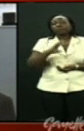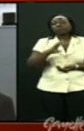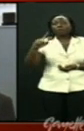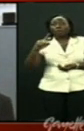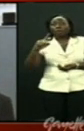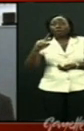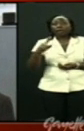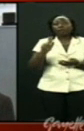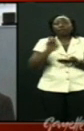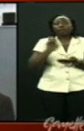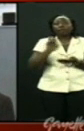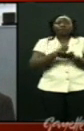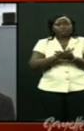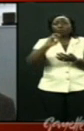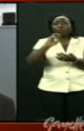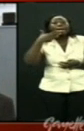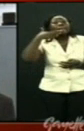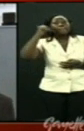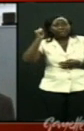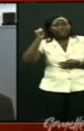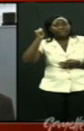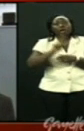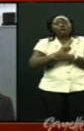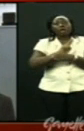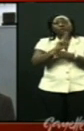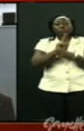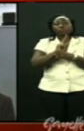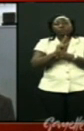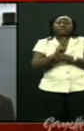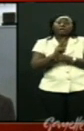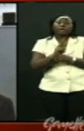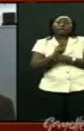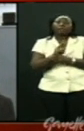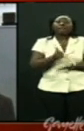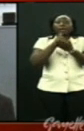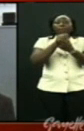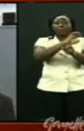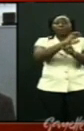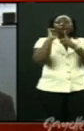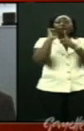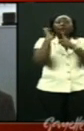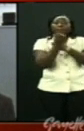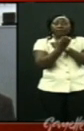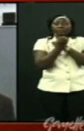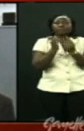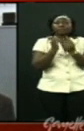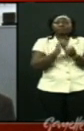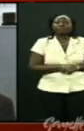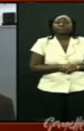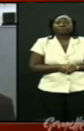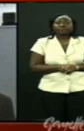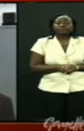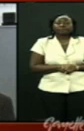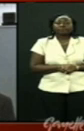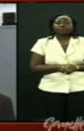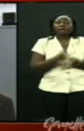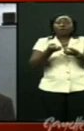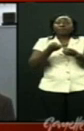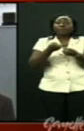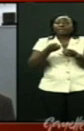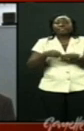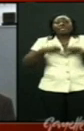clear opportunity for those homes that at the moment have oil-fired heating systems. They want to be lower carbon.